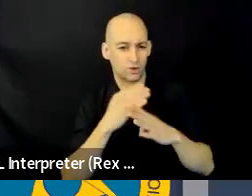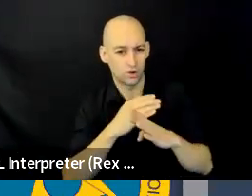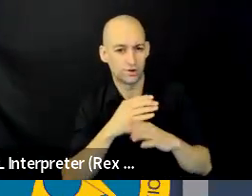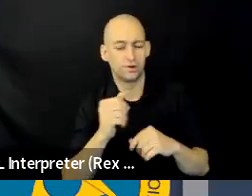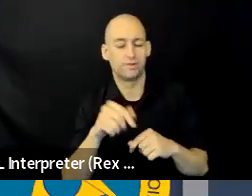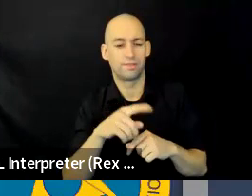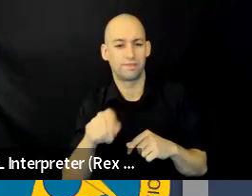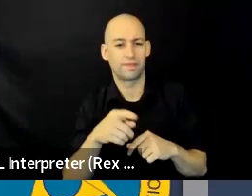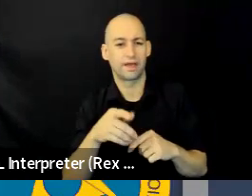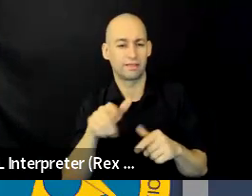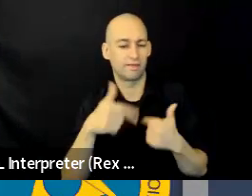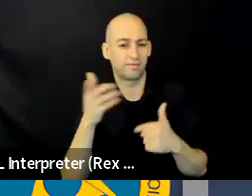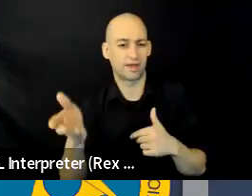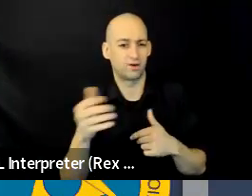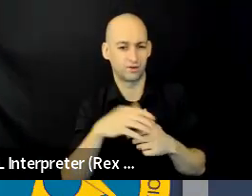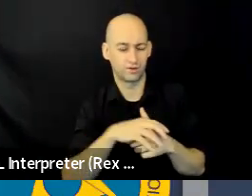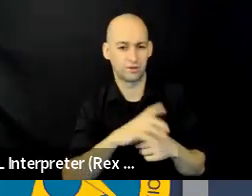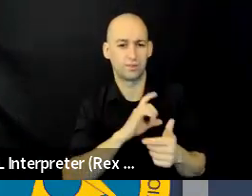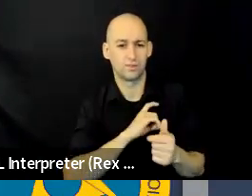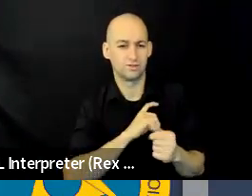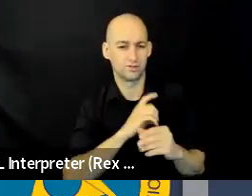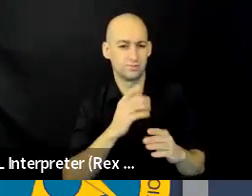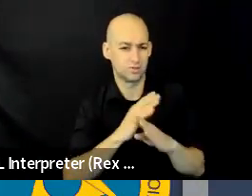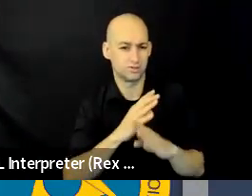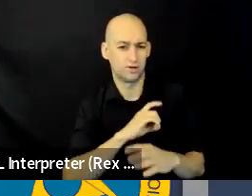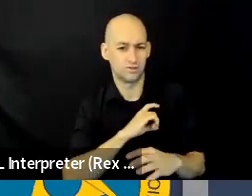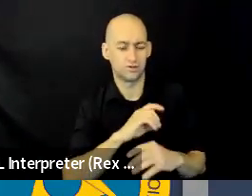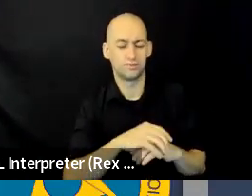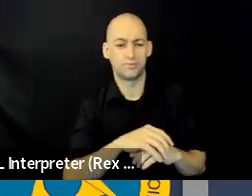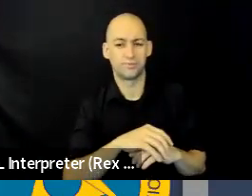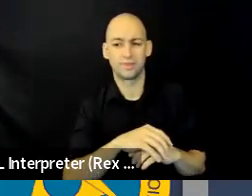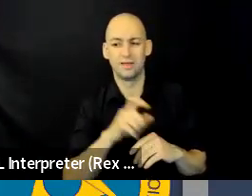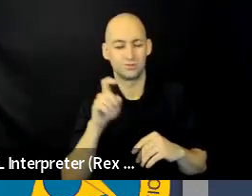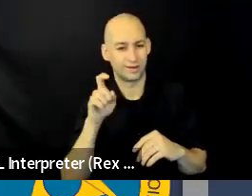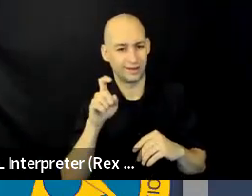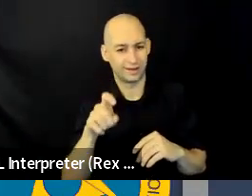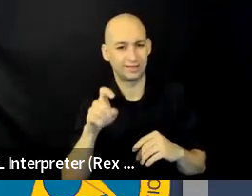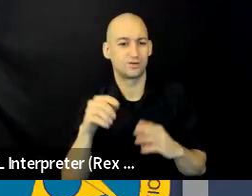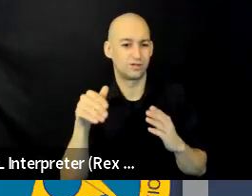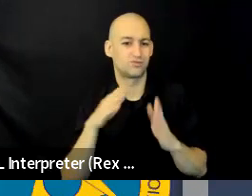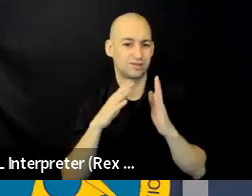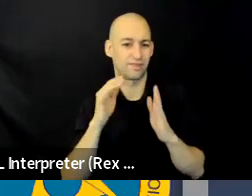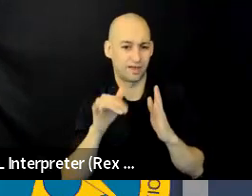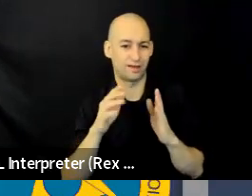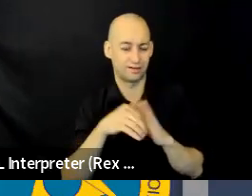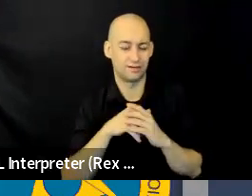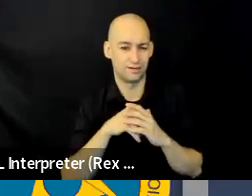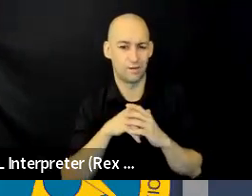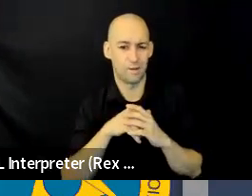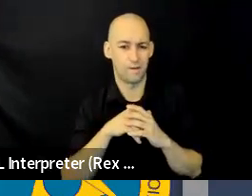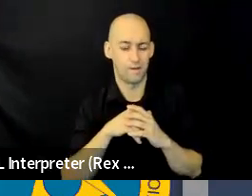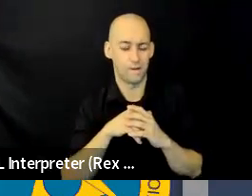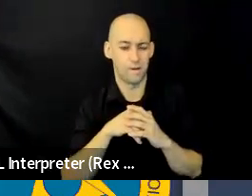in Klamath, which is on, towards the Yurok Reservation. So this needs to be addressed. Recently,